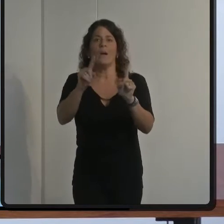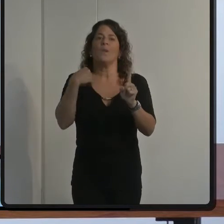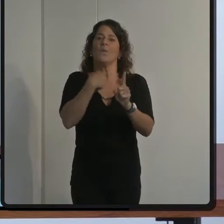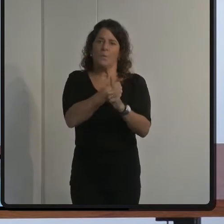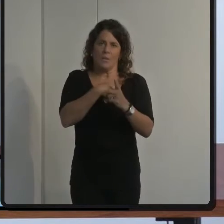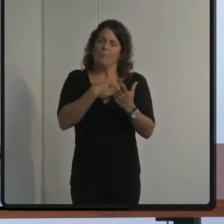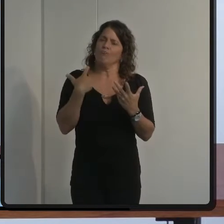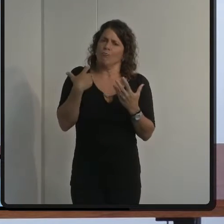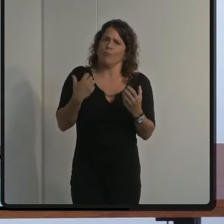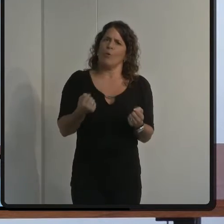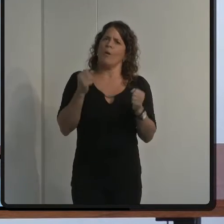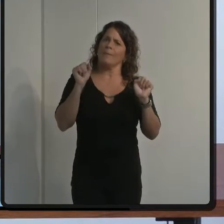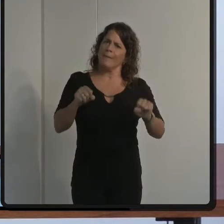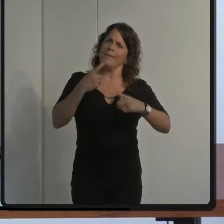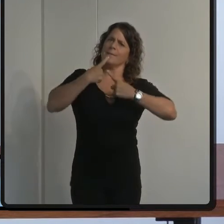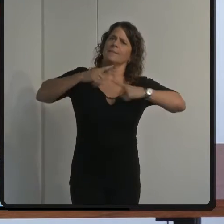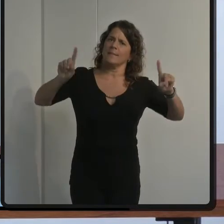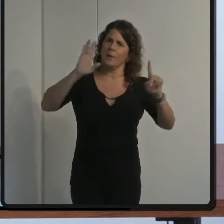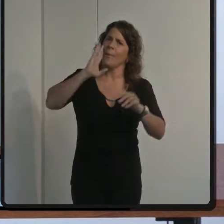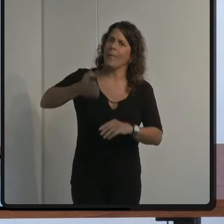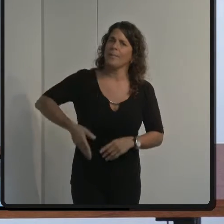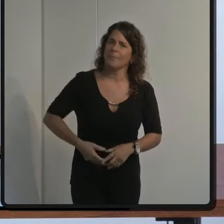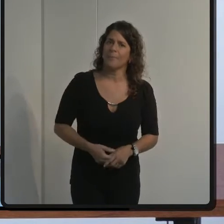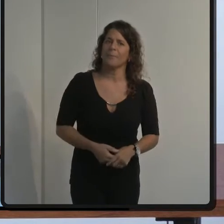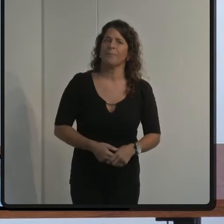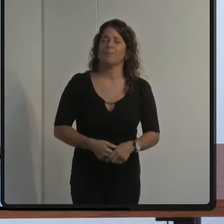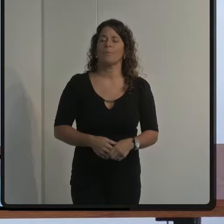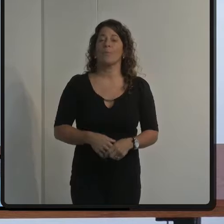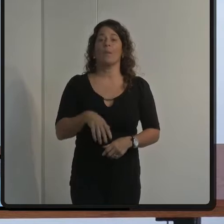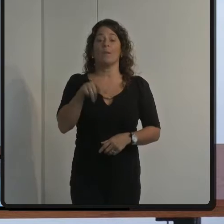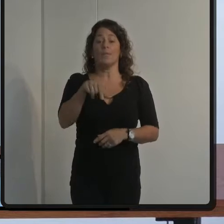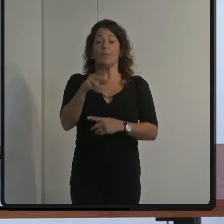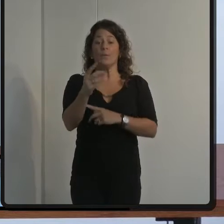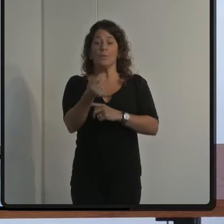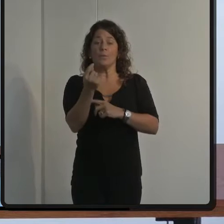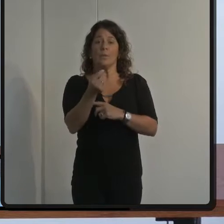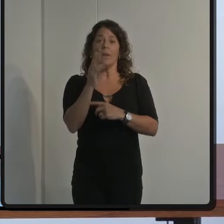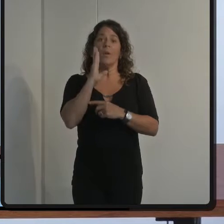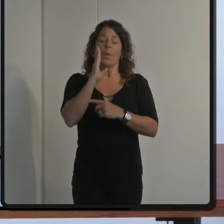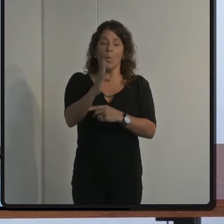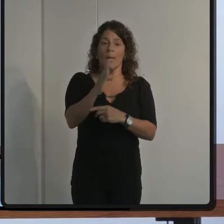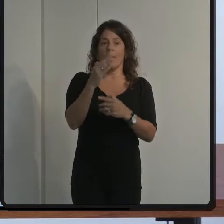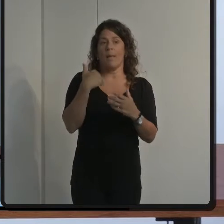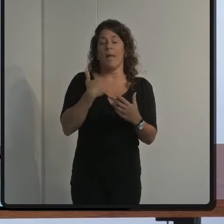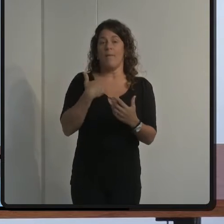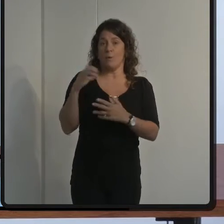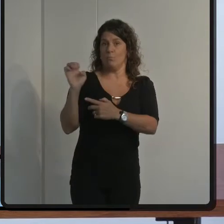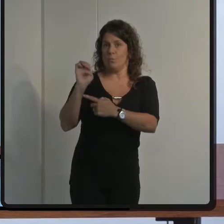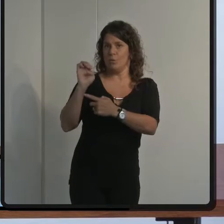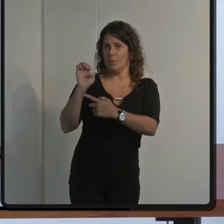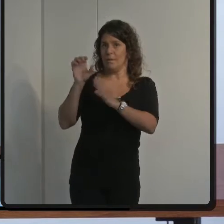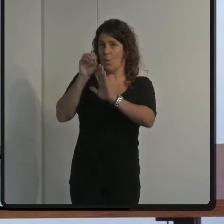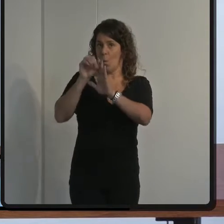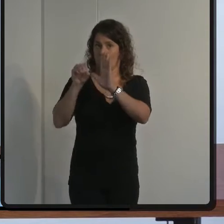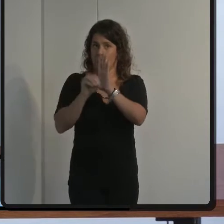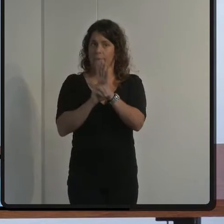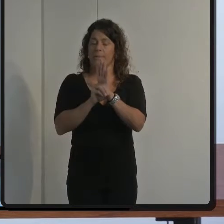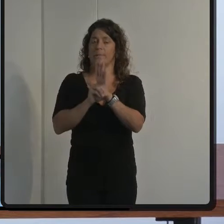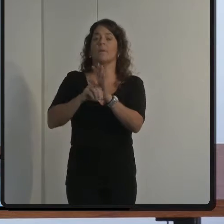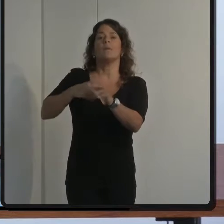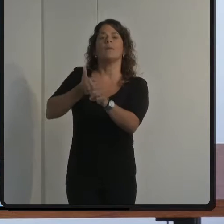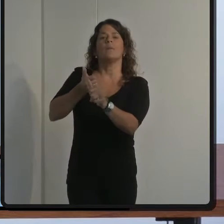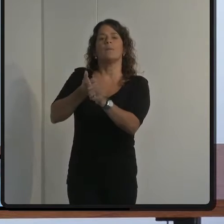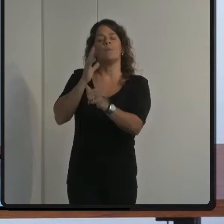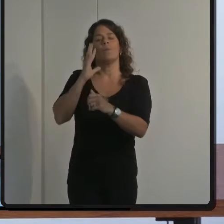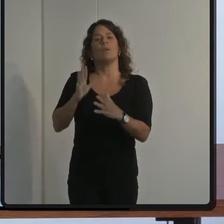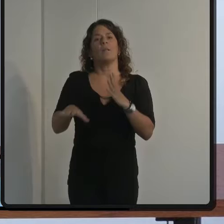we will succeed. On Tuesday, the Board of Supervisors will consider adopting an urgency ordinance that will create